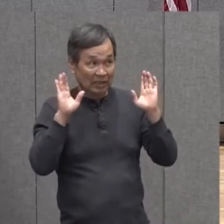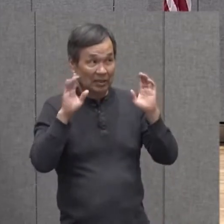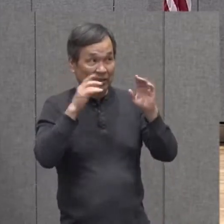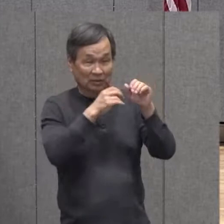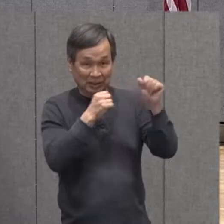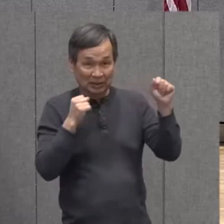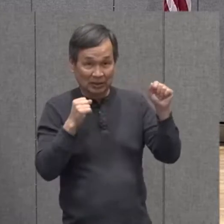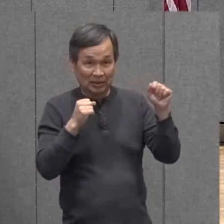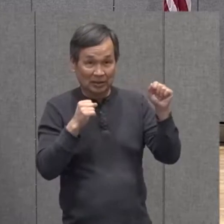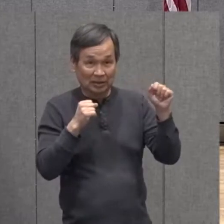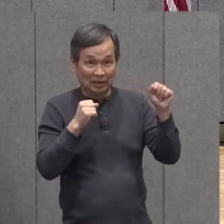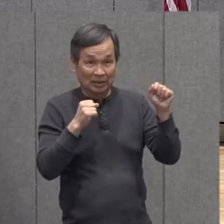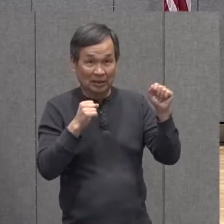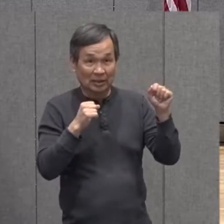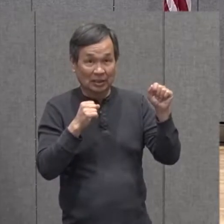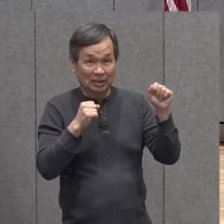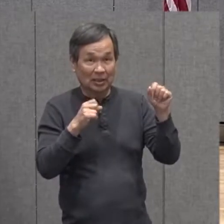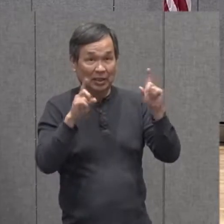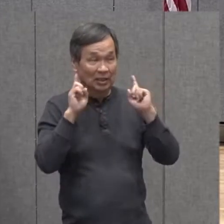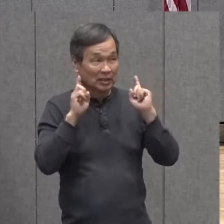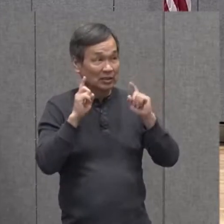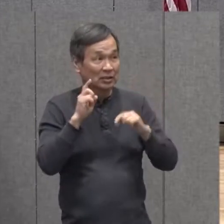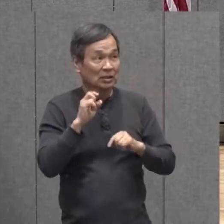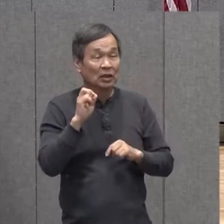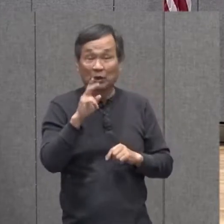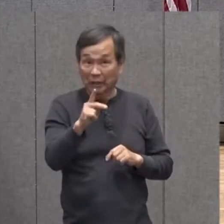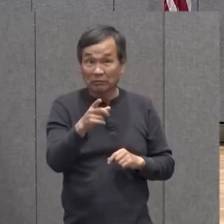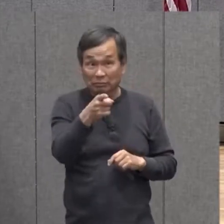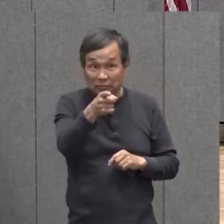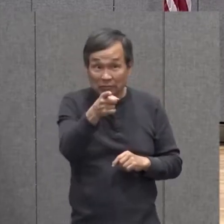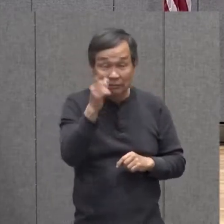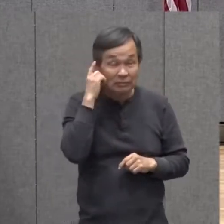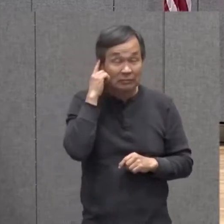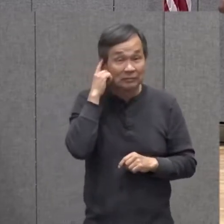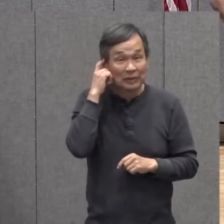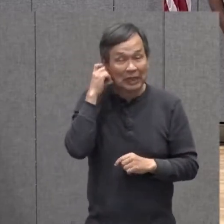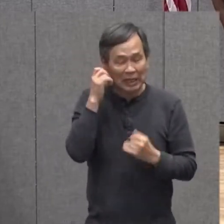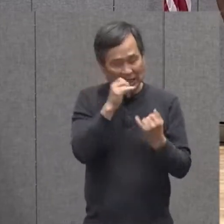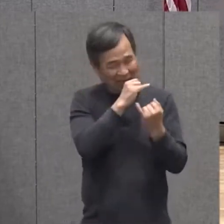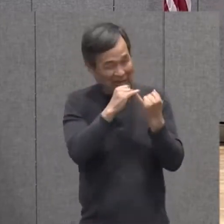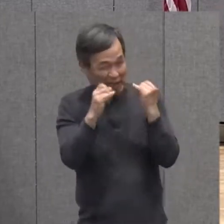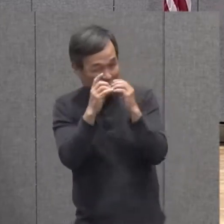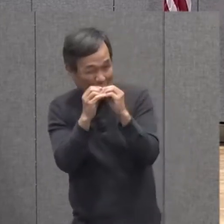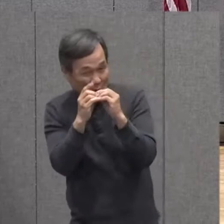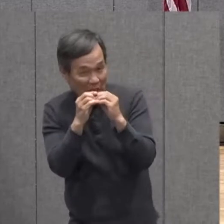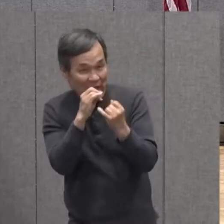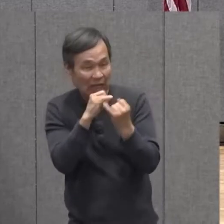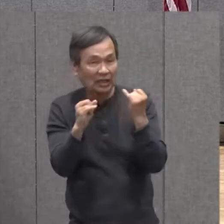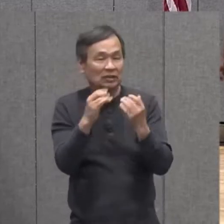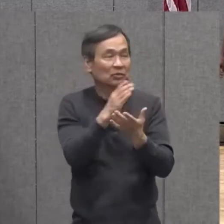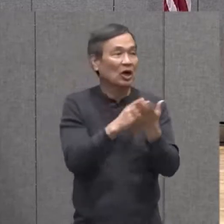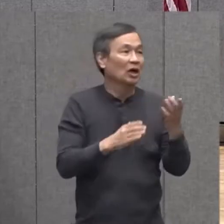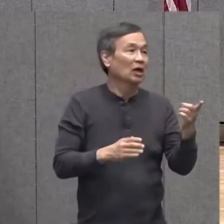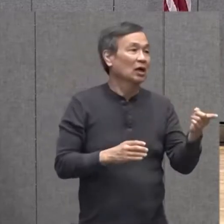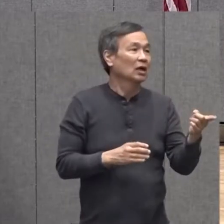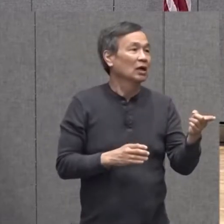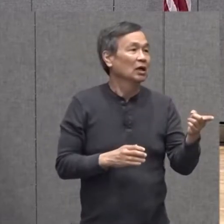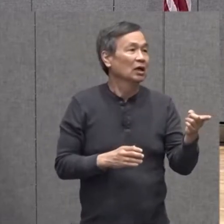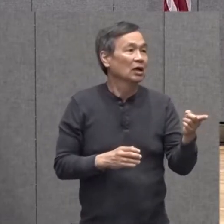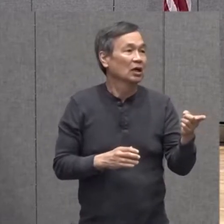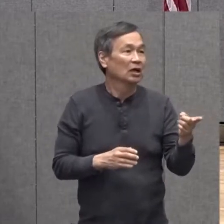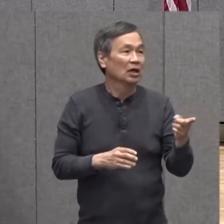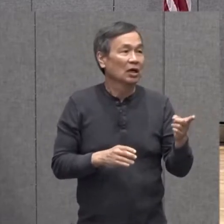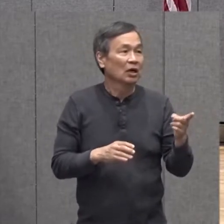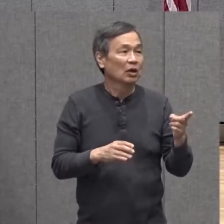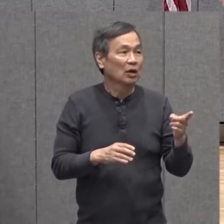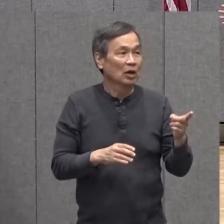back, crank it, back. Hacia atrás back. 2 veces. And then the last one, the last part. Okay, we call them what steps. So you take a big